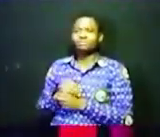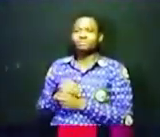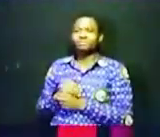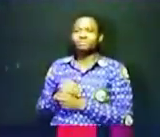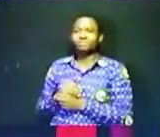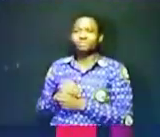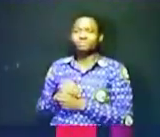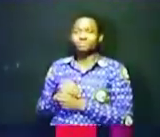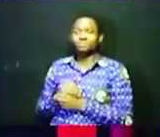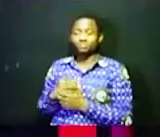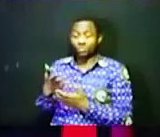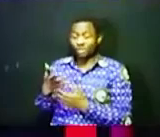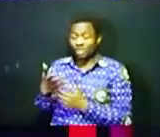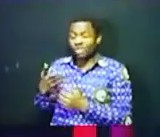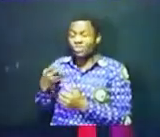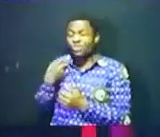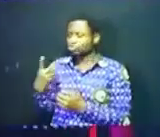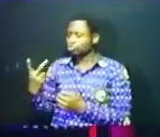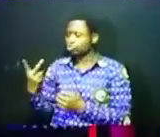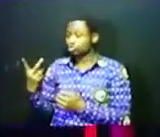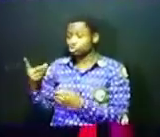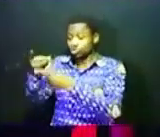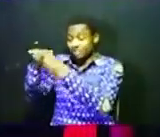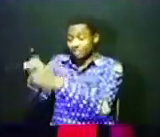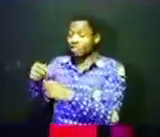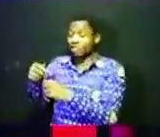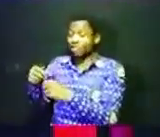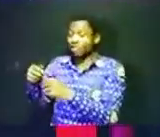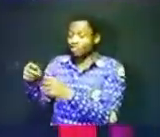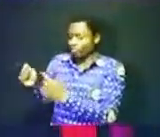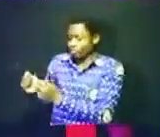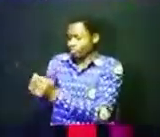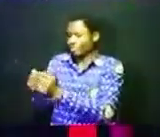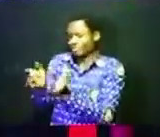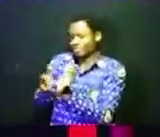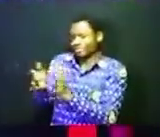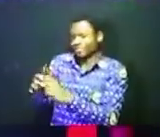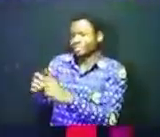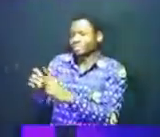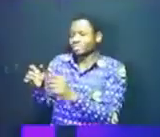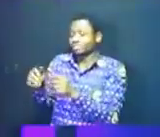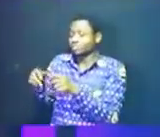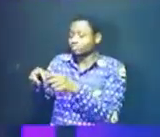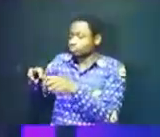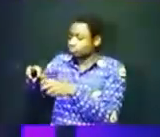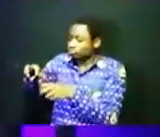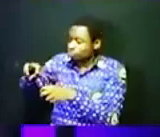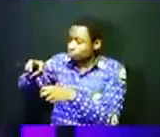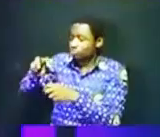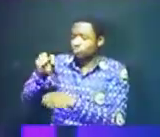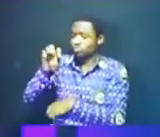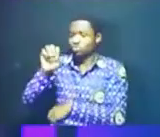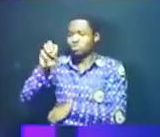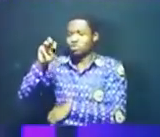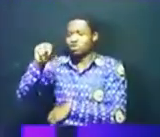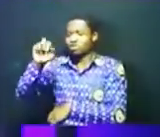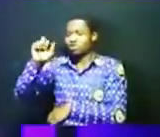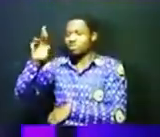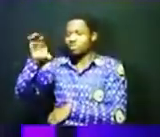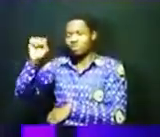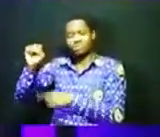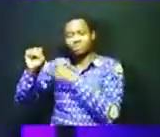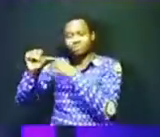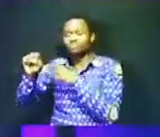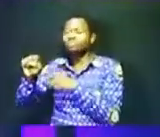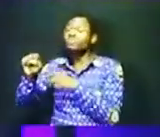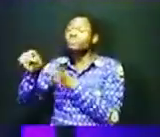this has to do with the two disciples on the way to Emmaus, that he went to their home, ate with them, and the Bible says he opened their minds